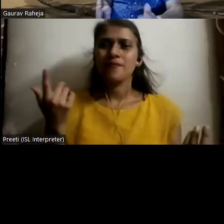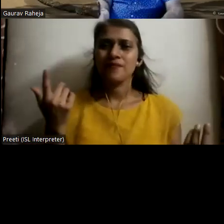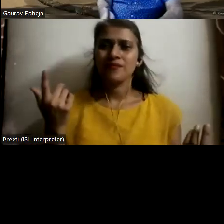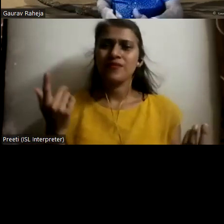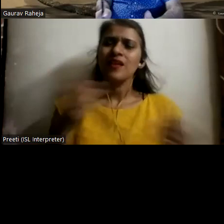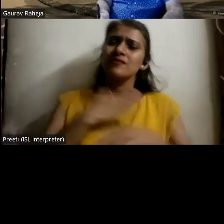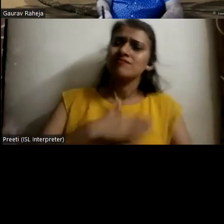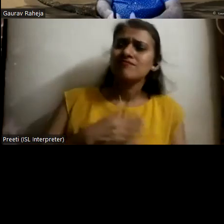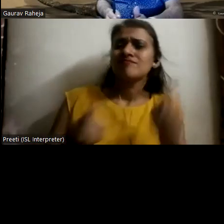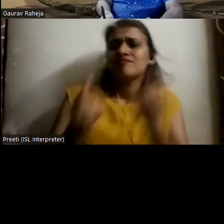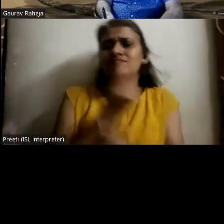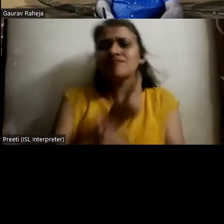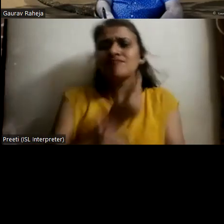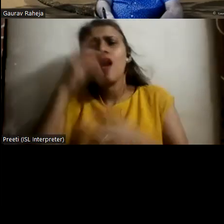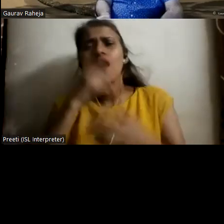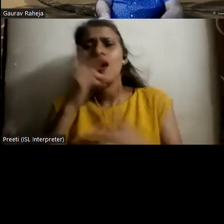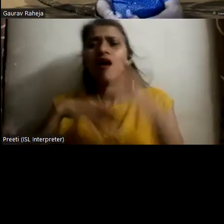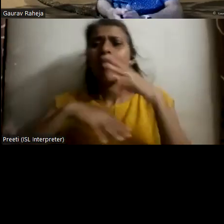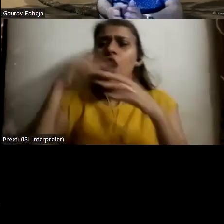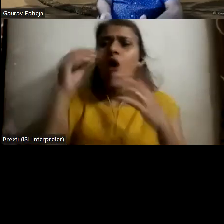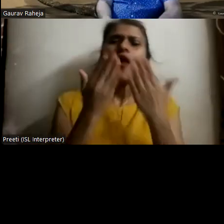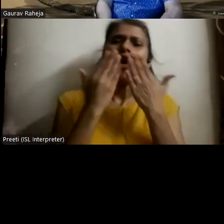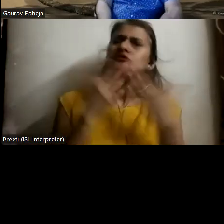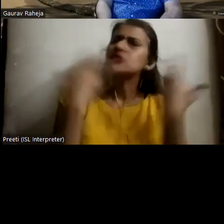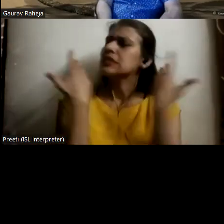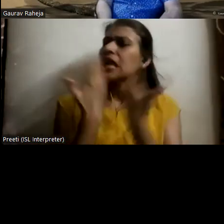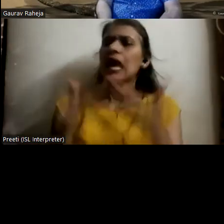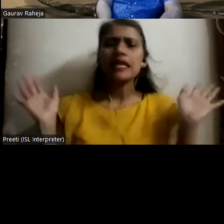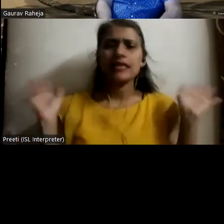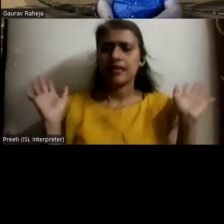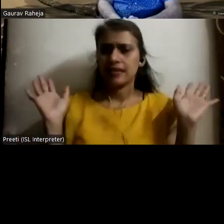recreation, tourism, transportation, education, work, anything.